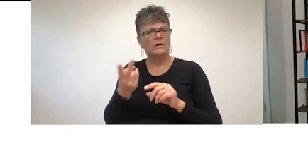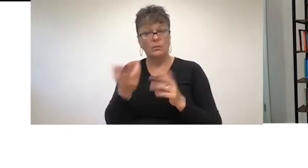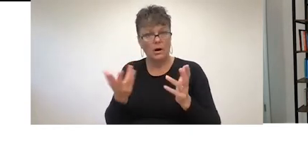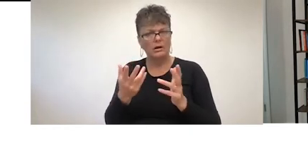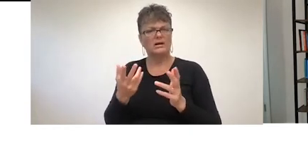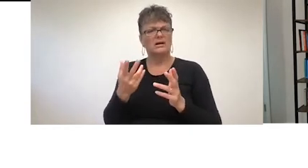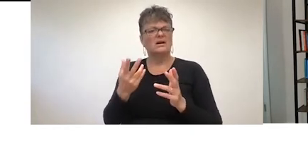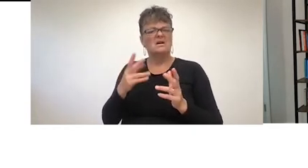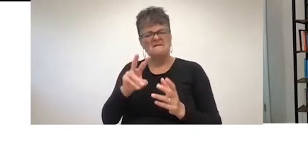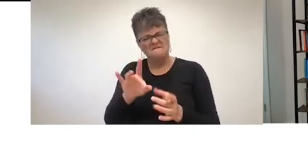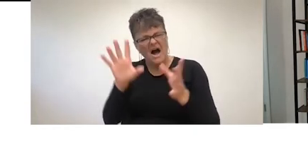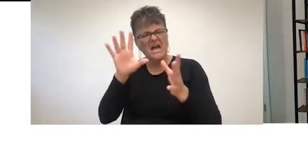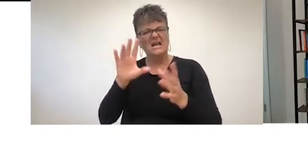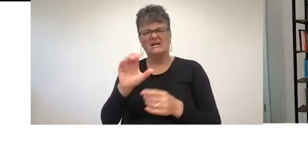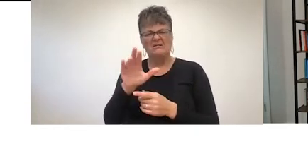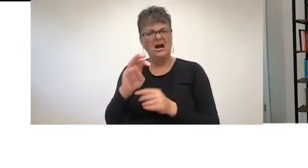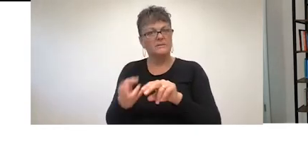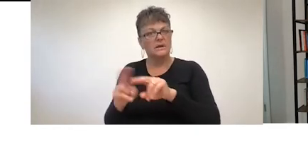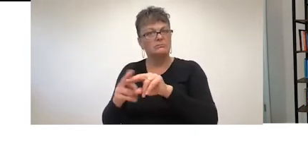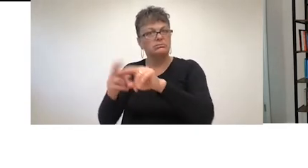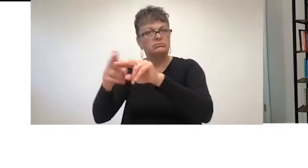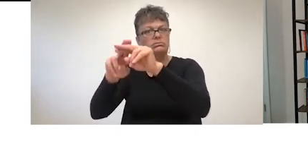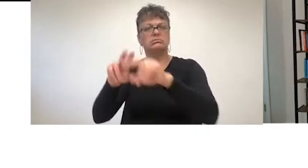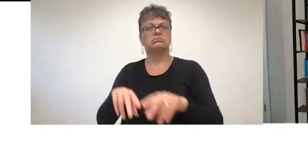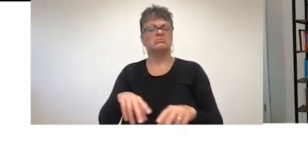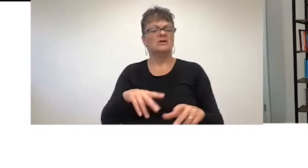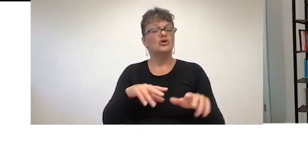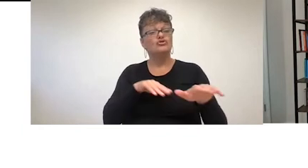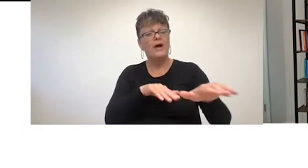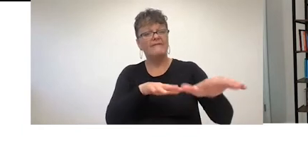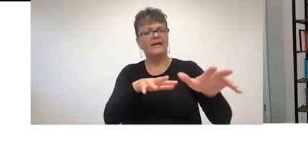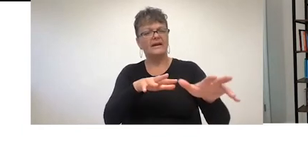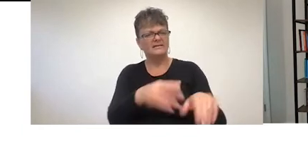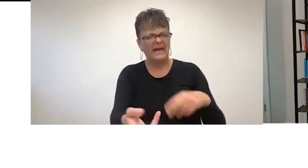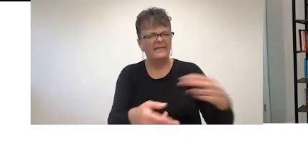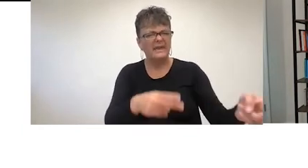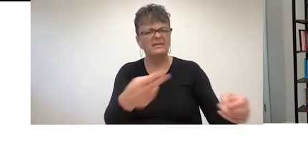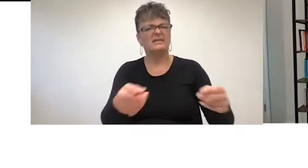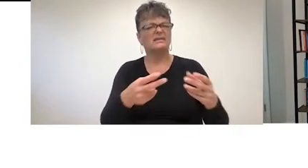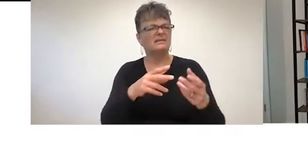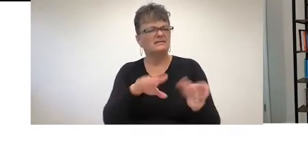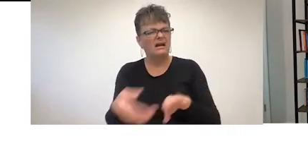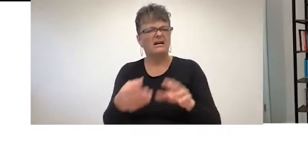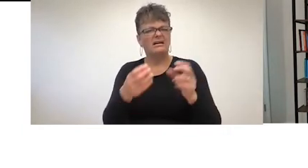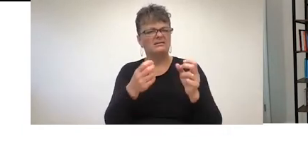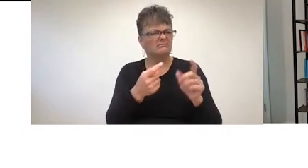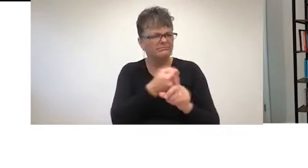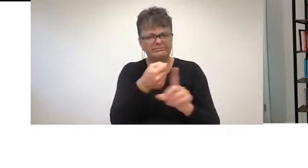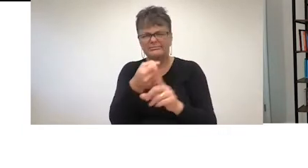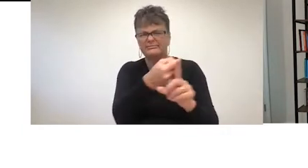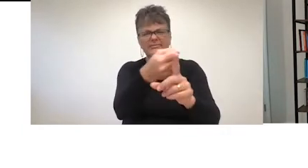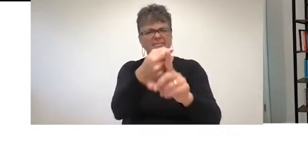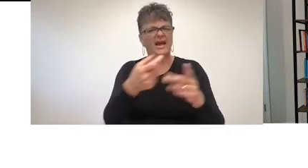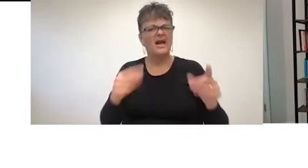all these kinds of things, because we've kind of forgotten how to be together. And our students have too. As I mentioned earlier, I spent a lot